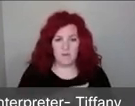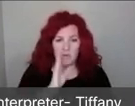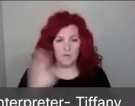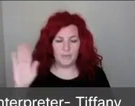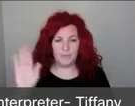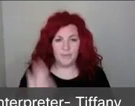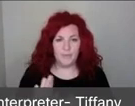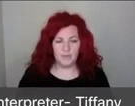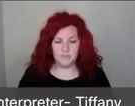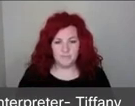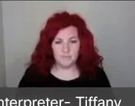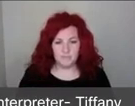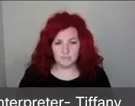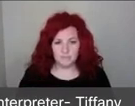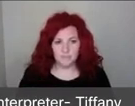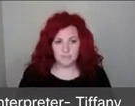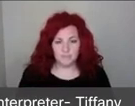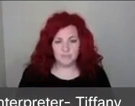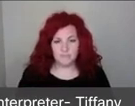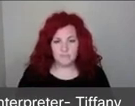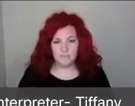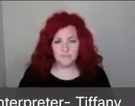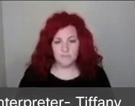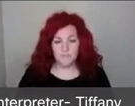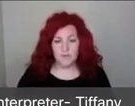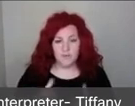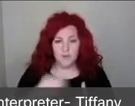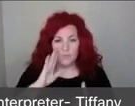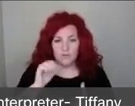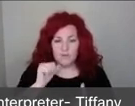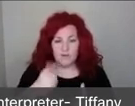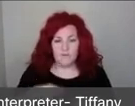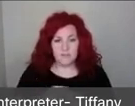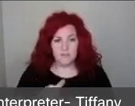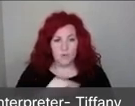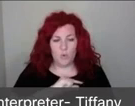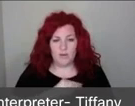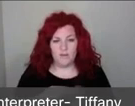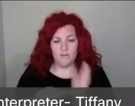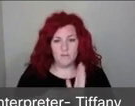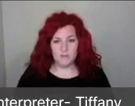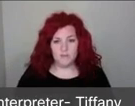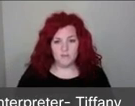diminished and that I will not have the same quality of representation